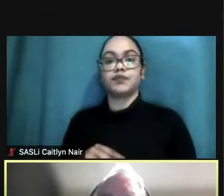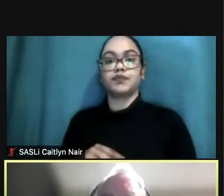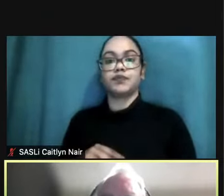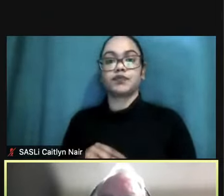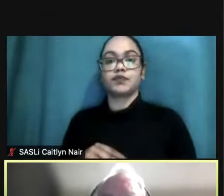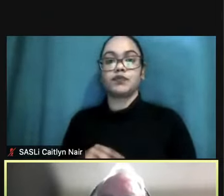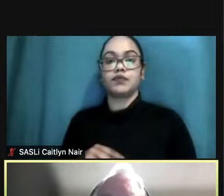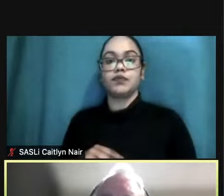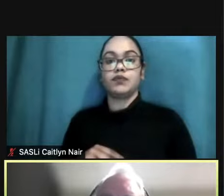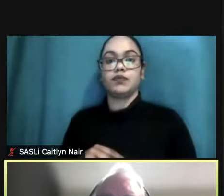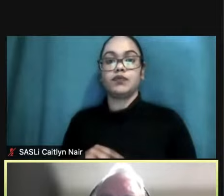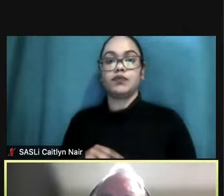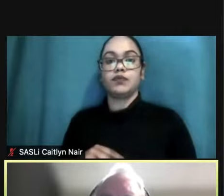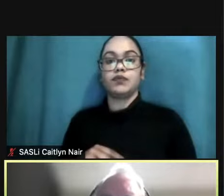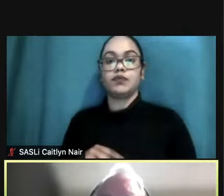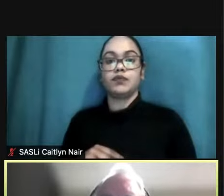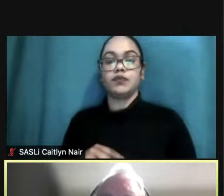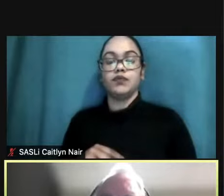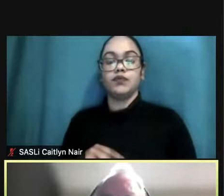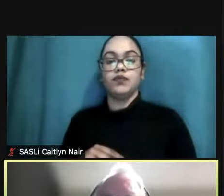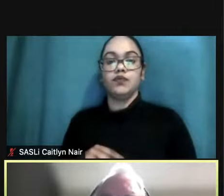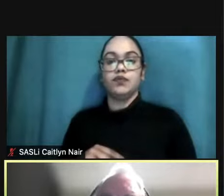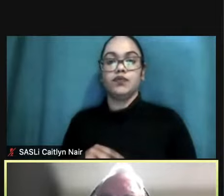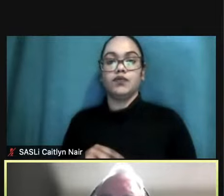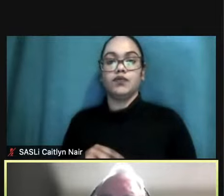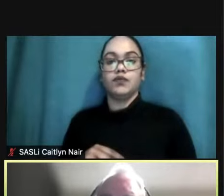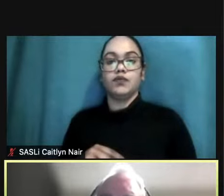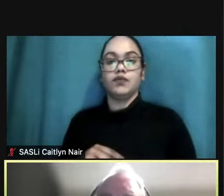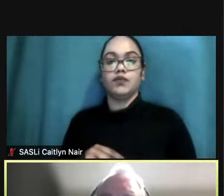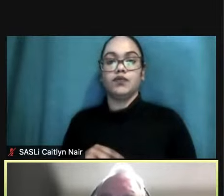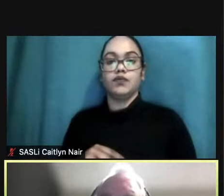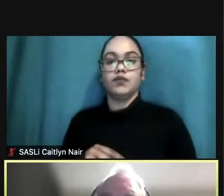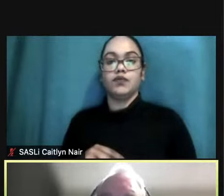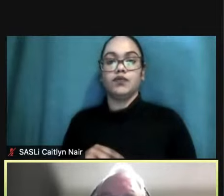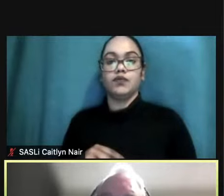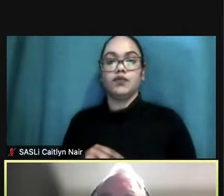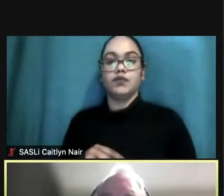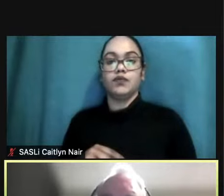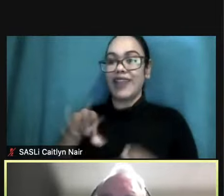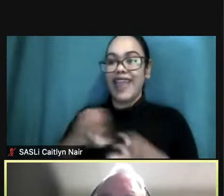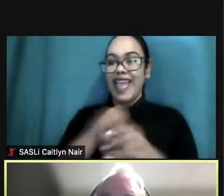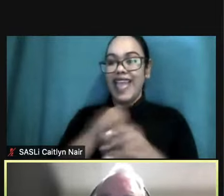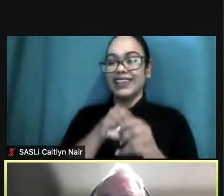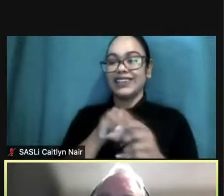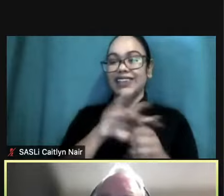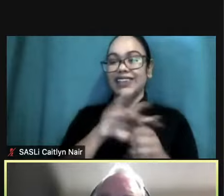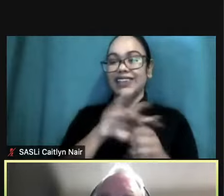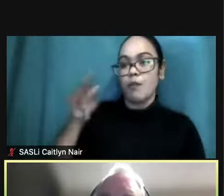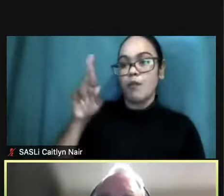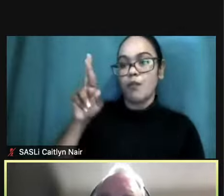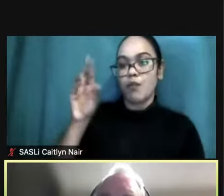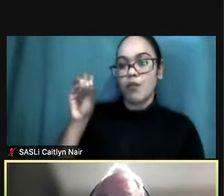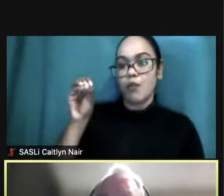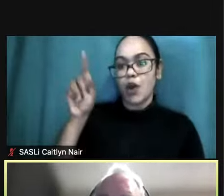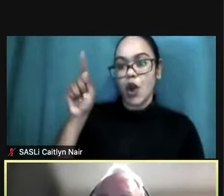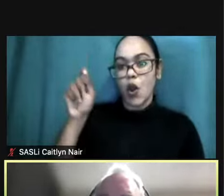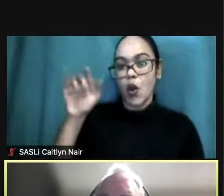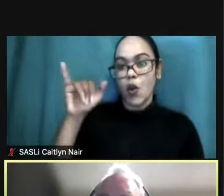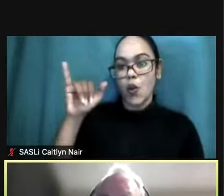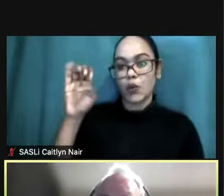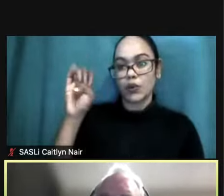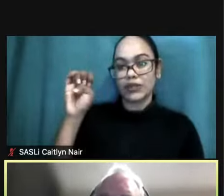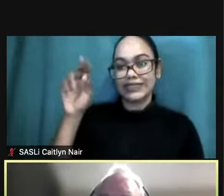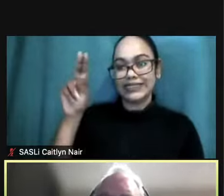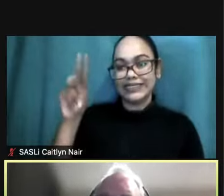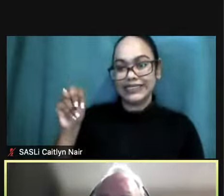spike protein, we can flag it from one of the specific PCR tests that we